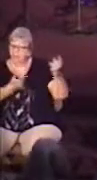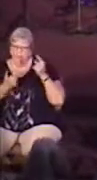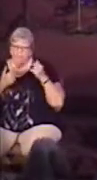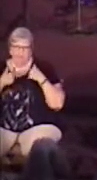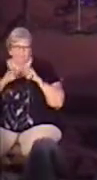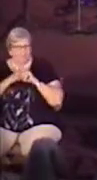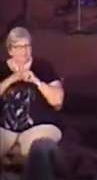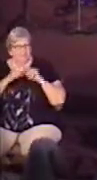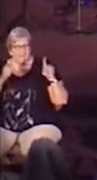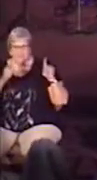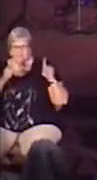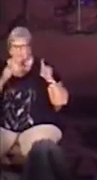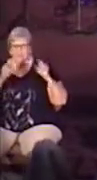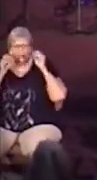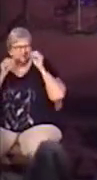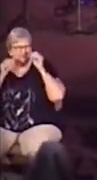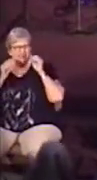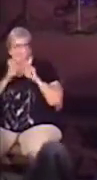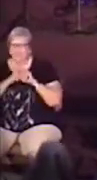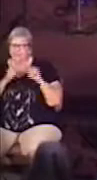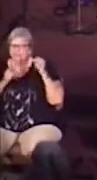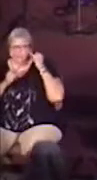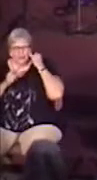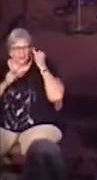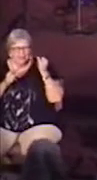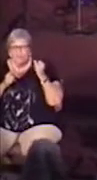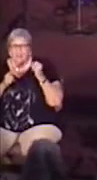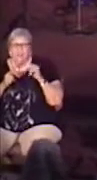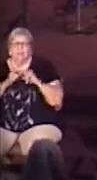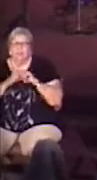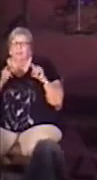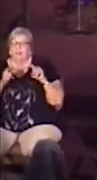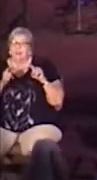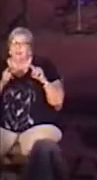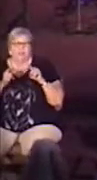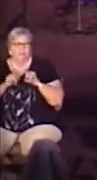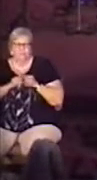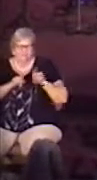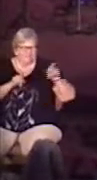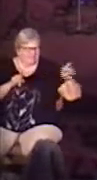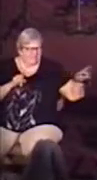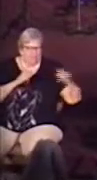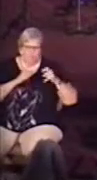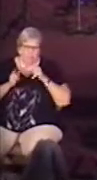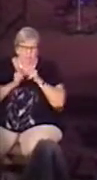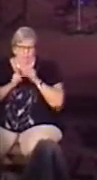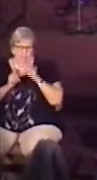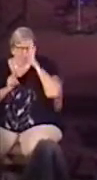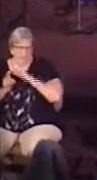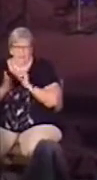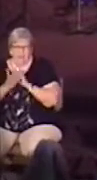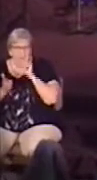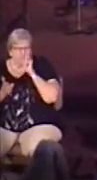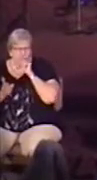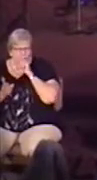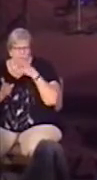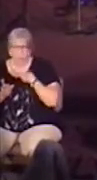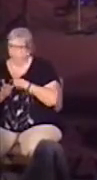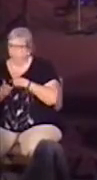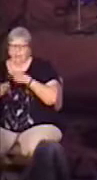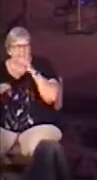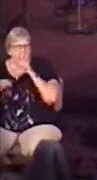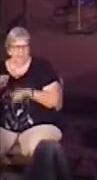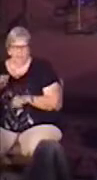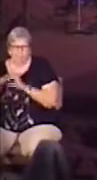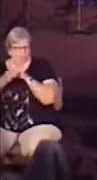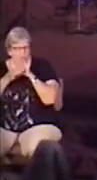different doctrine or a different teaching or a different ideology that deviates from the Word of God. That is false. We cannot be